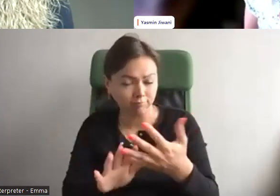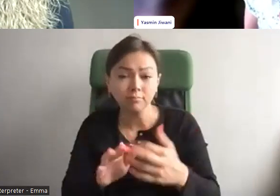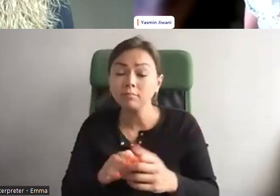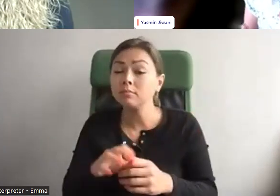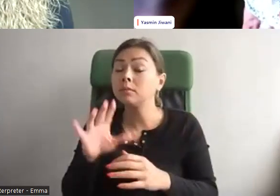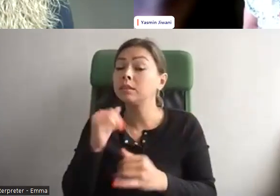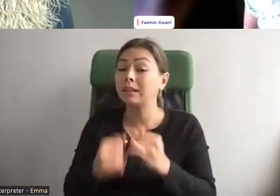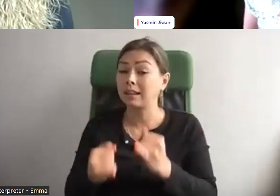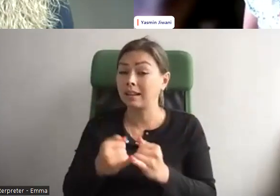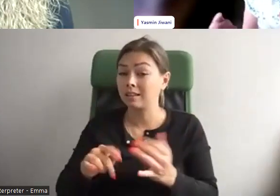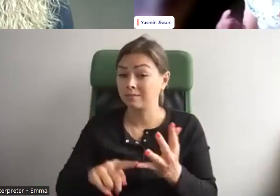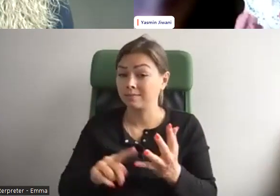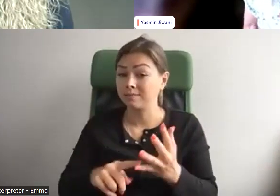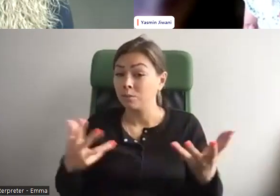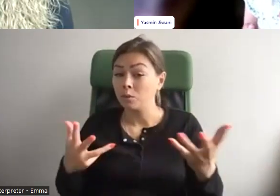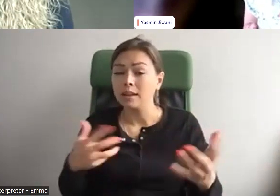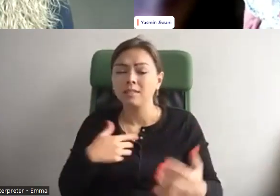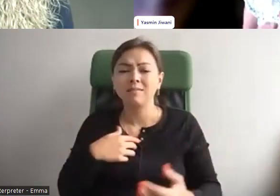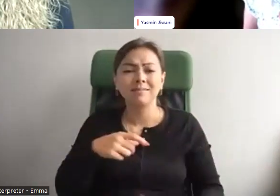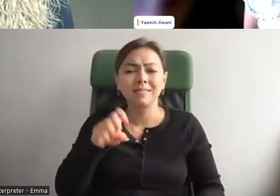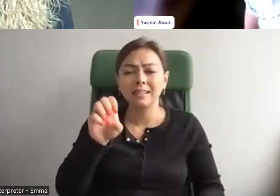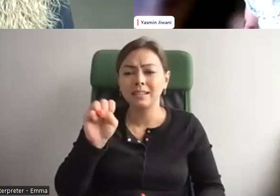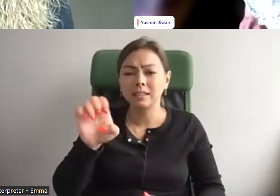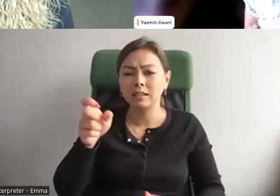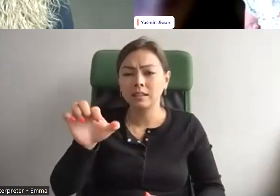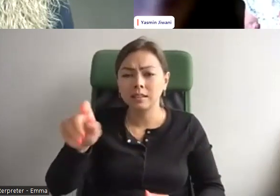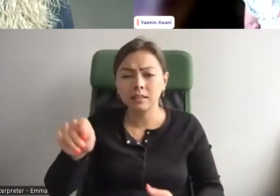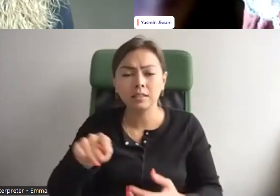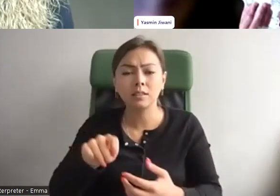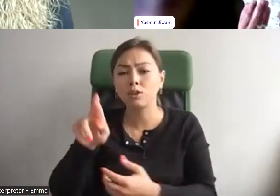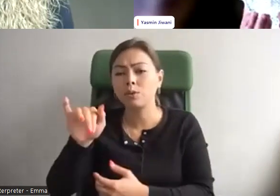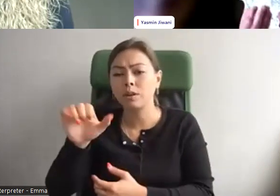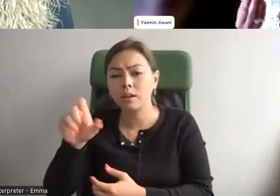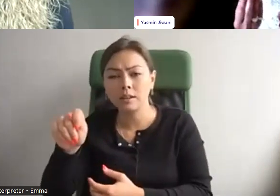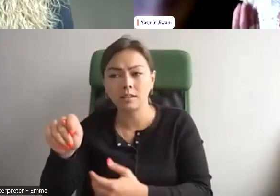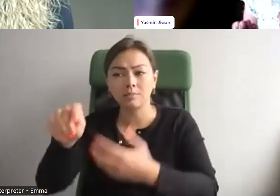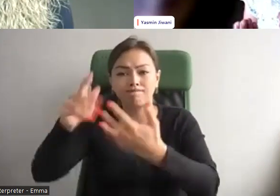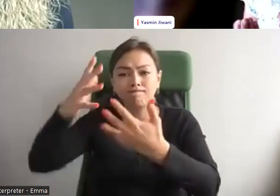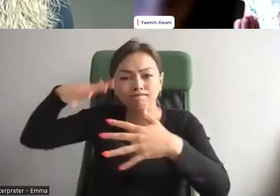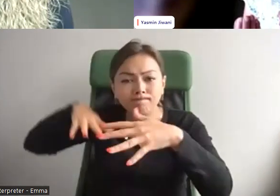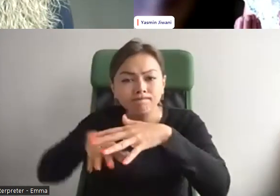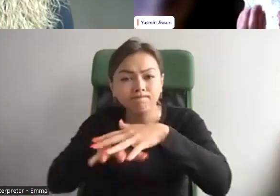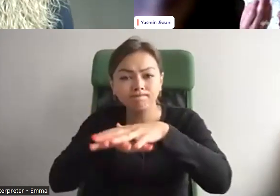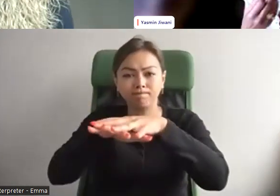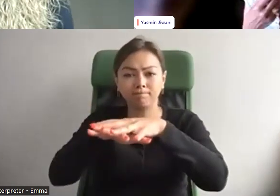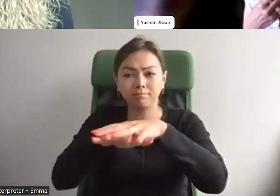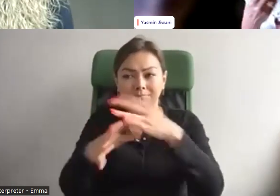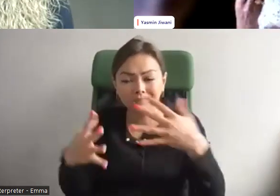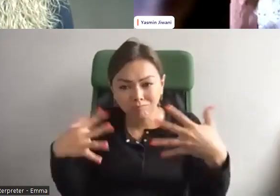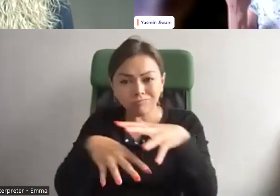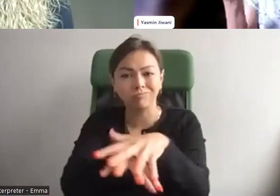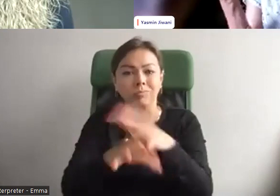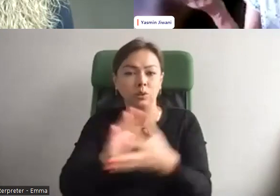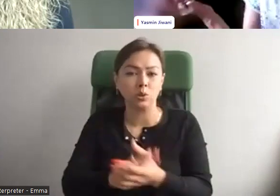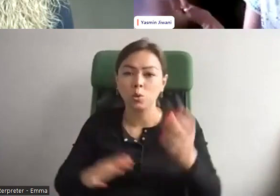that are there in all of these stories and that lace the stories provide us with a framework where we almost